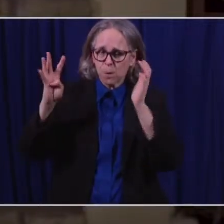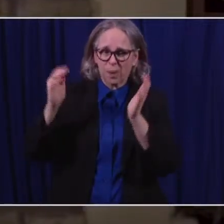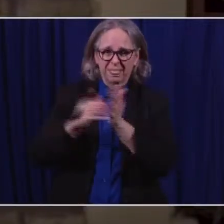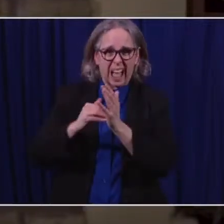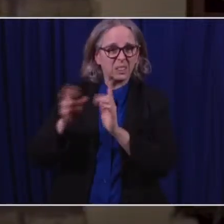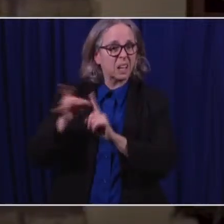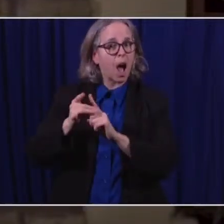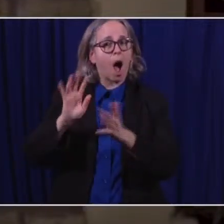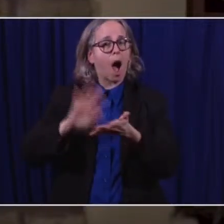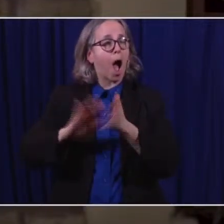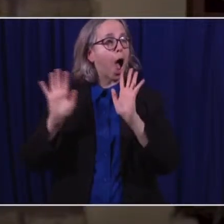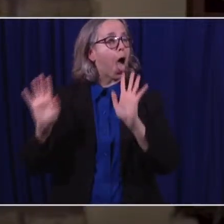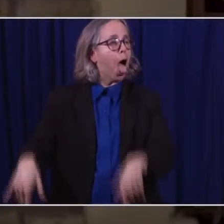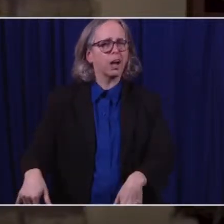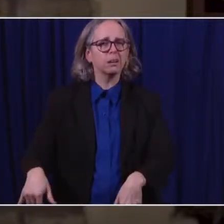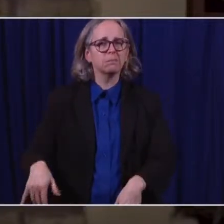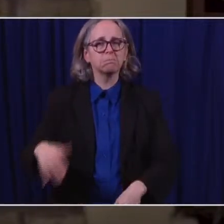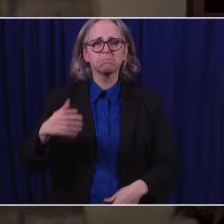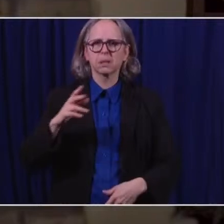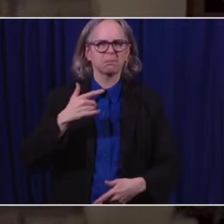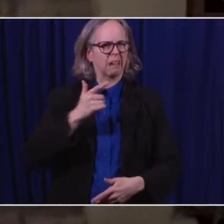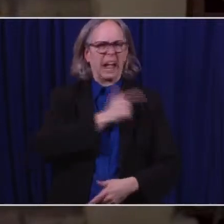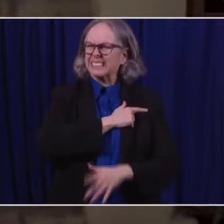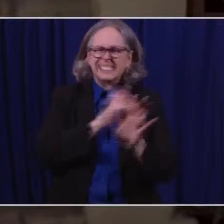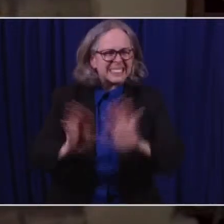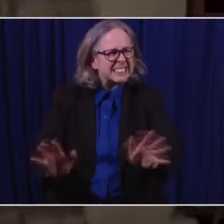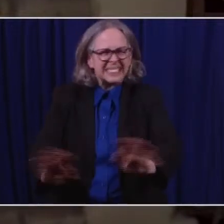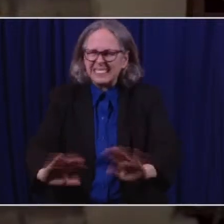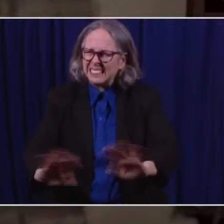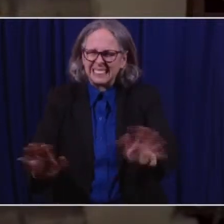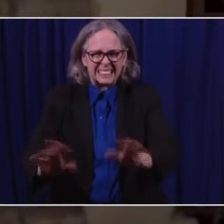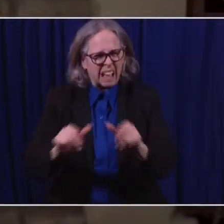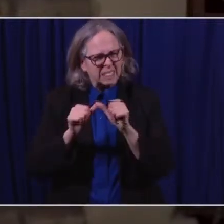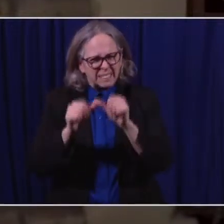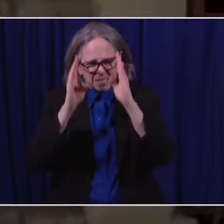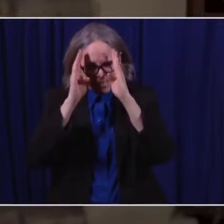So with these cautions, here's what we're going to do.